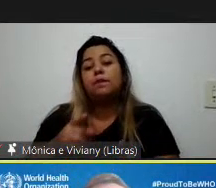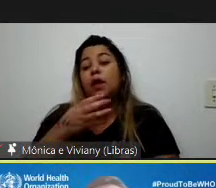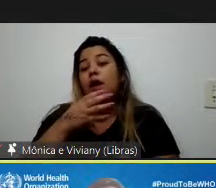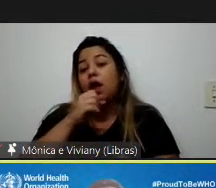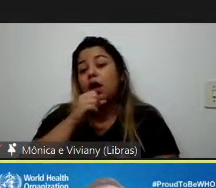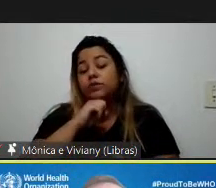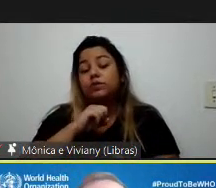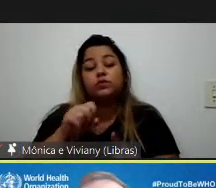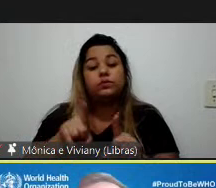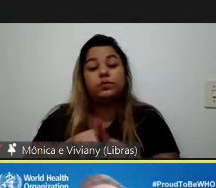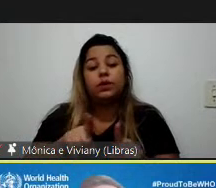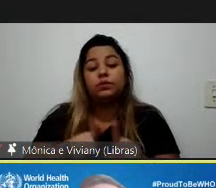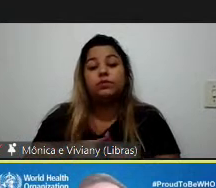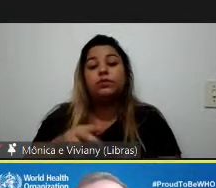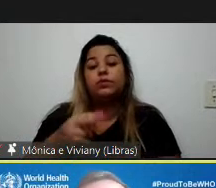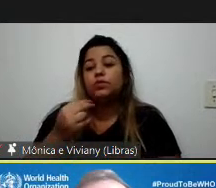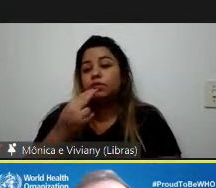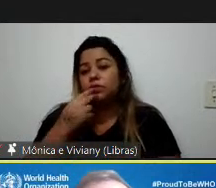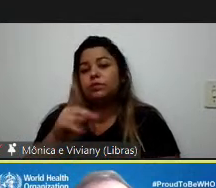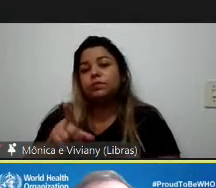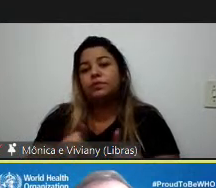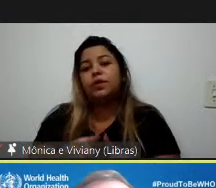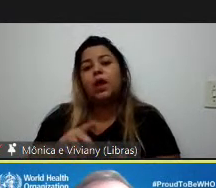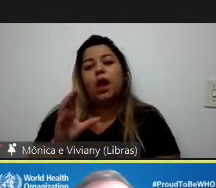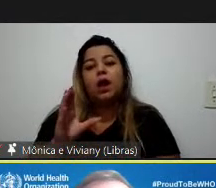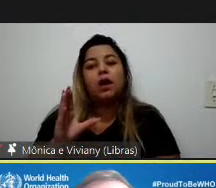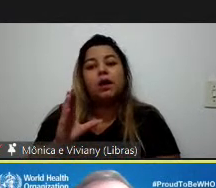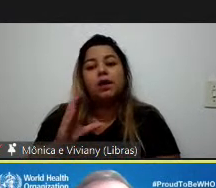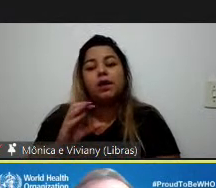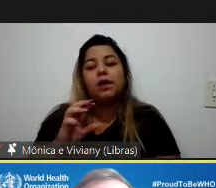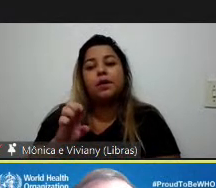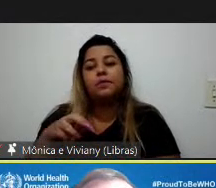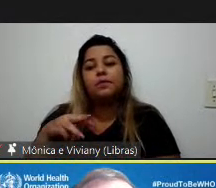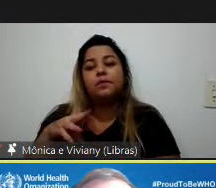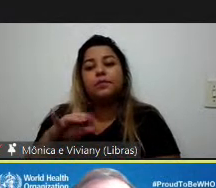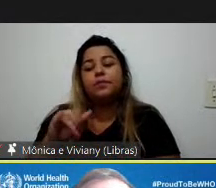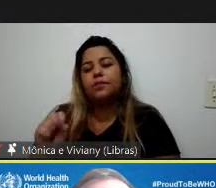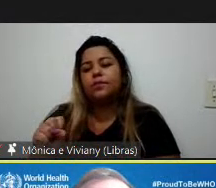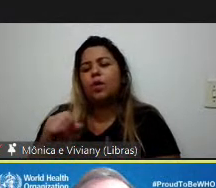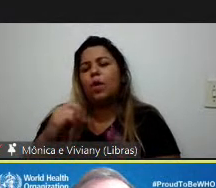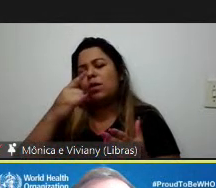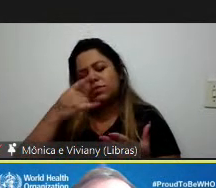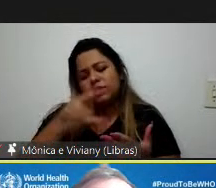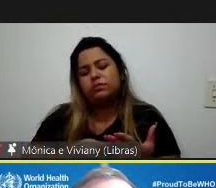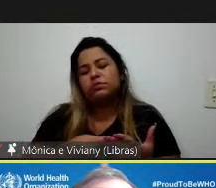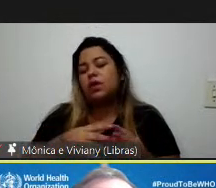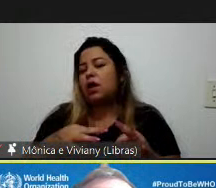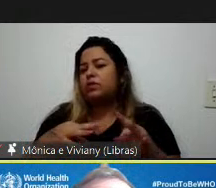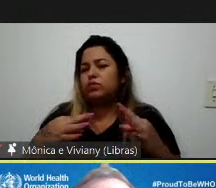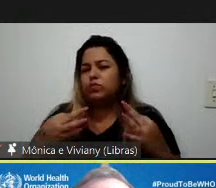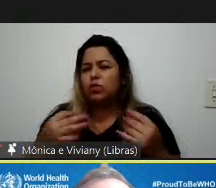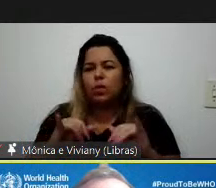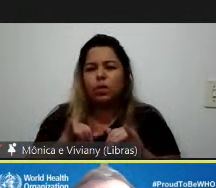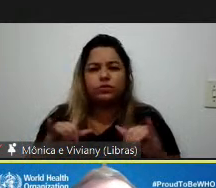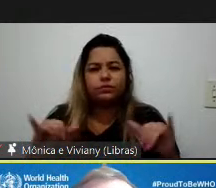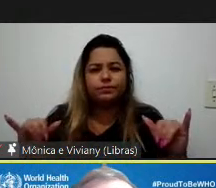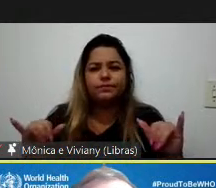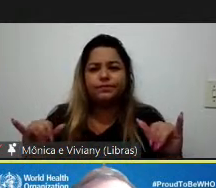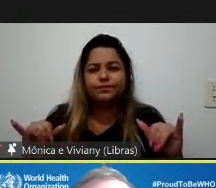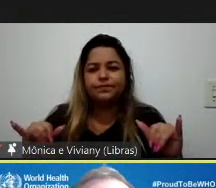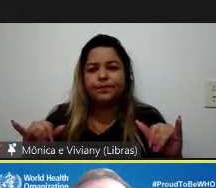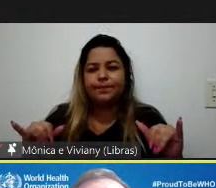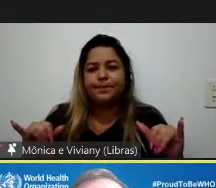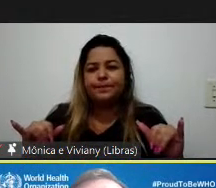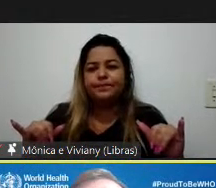emergencies. The document provides all information on the WHO recommendation, a